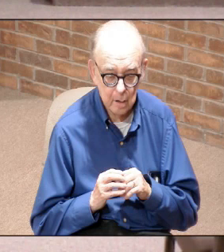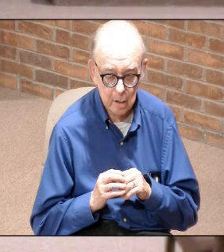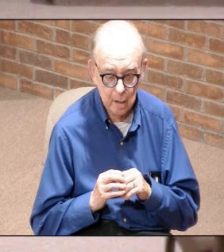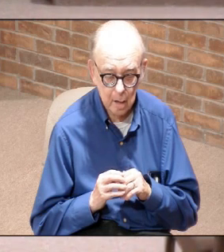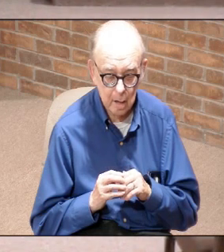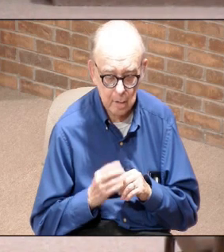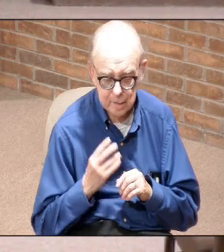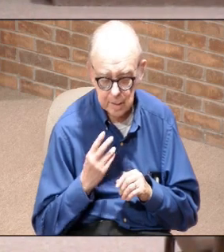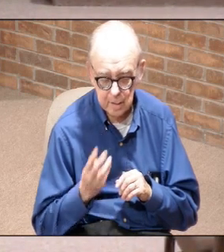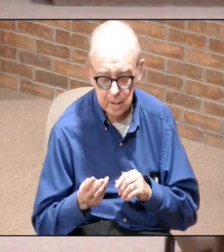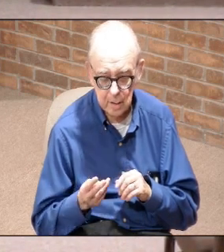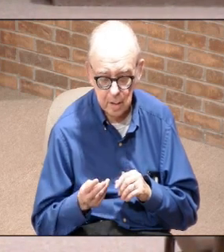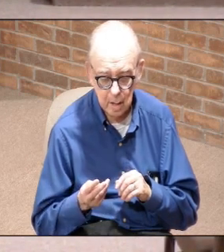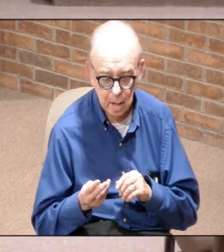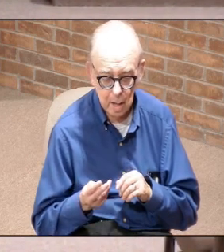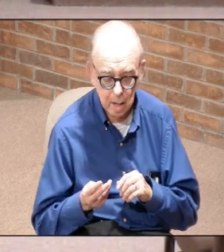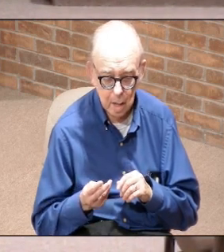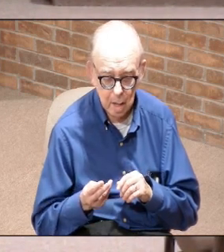You see,